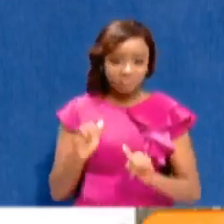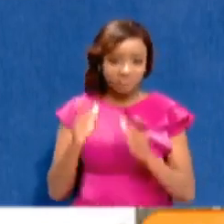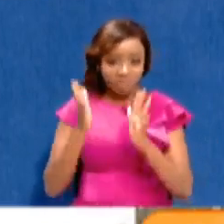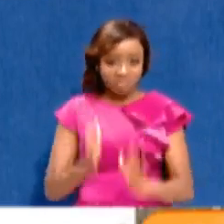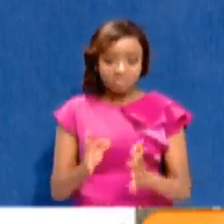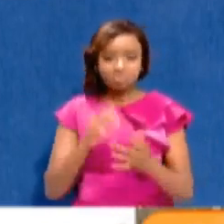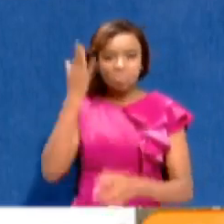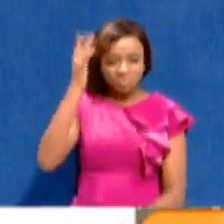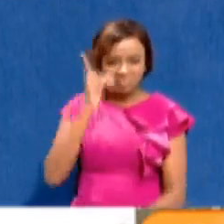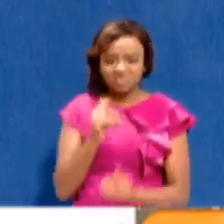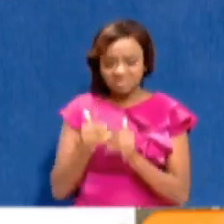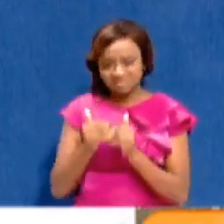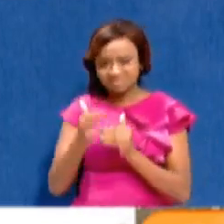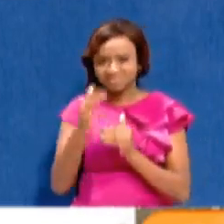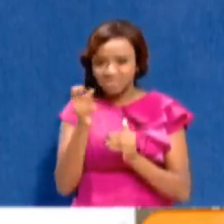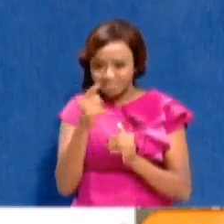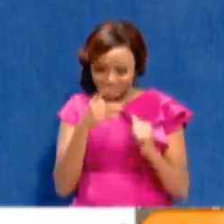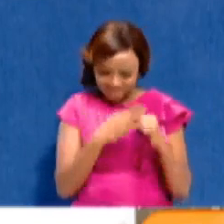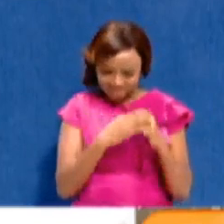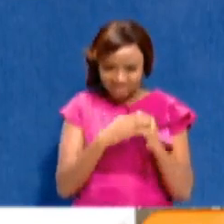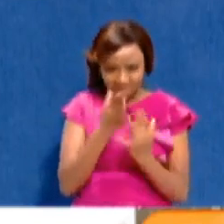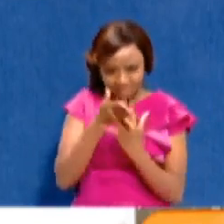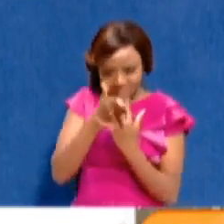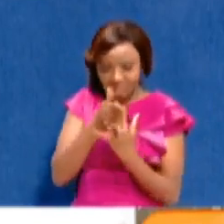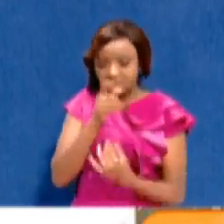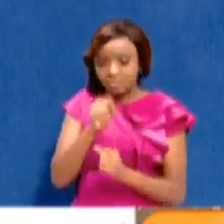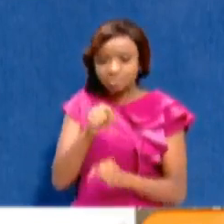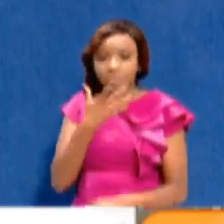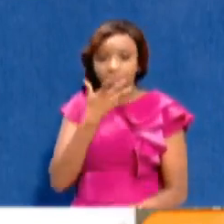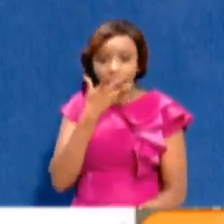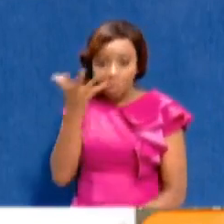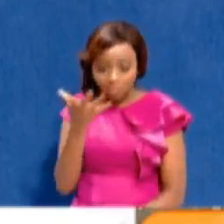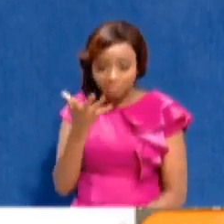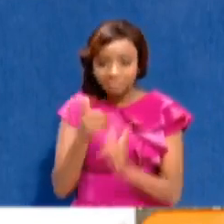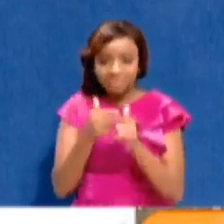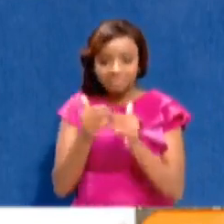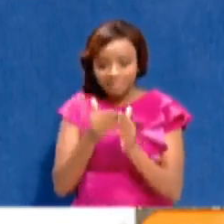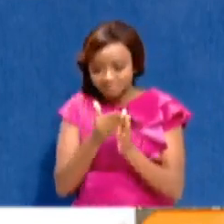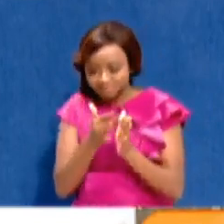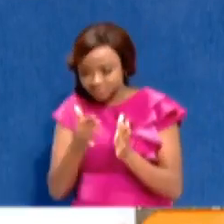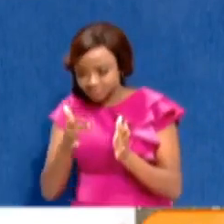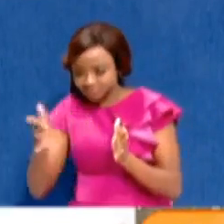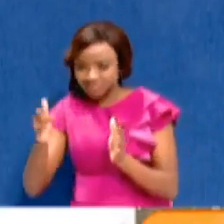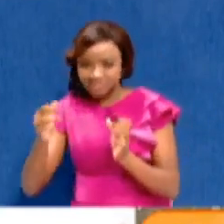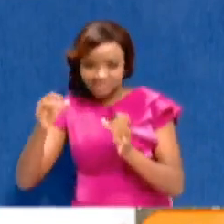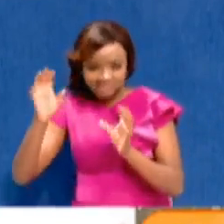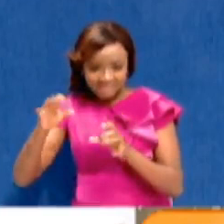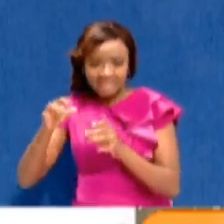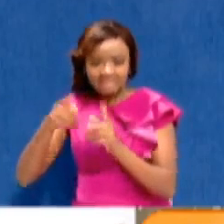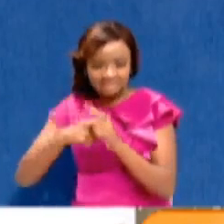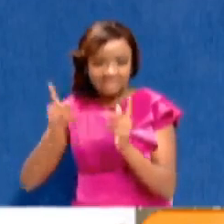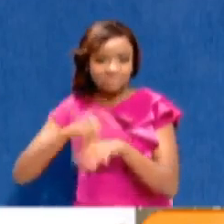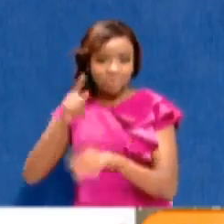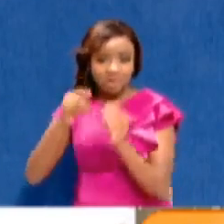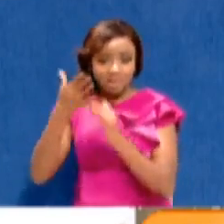is that it'll get warmer towards mid-September, and that the rains for at least most of the country will begin mid-October, and for